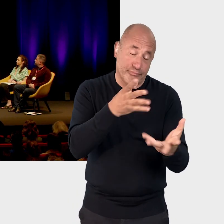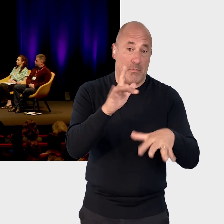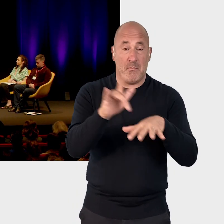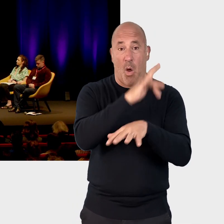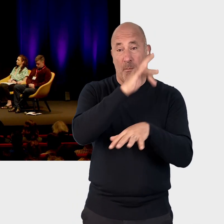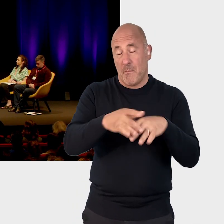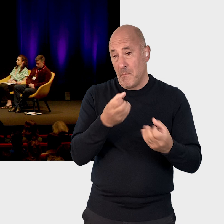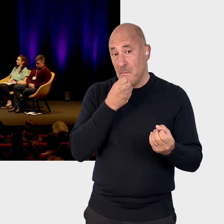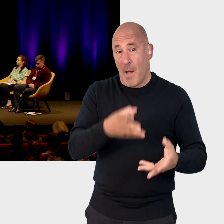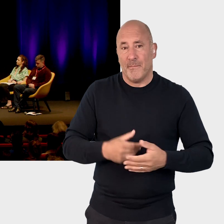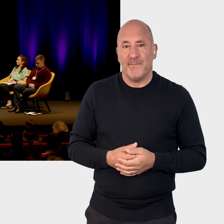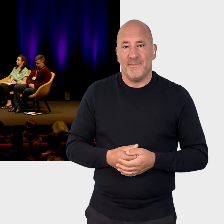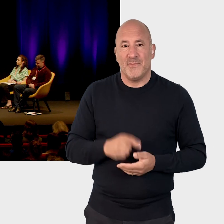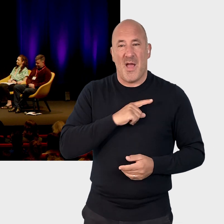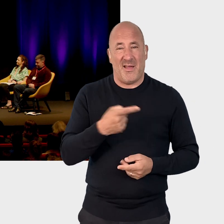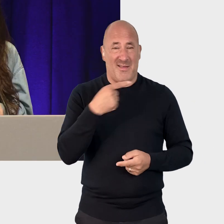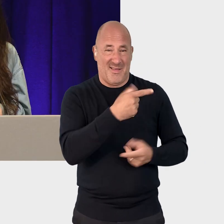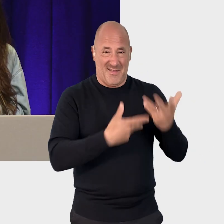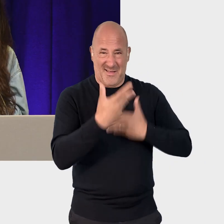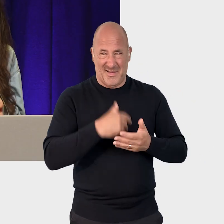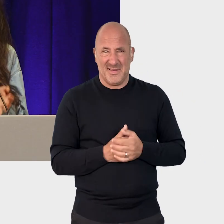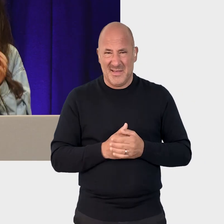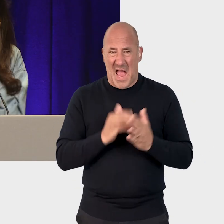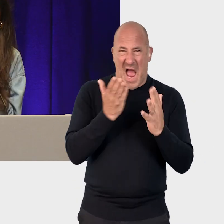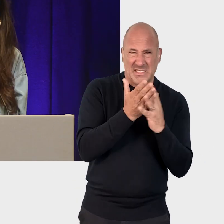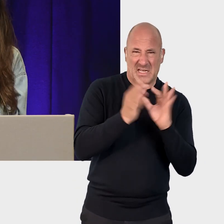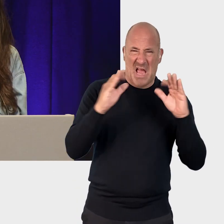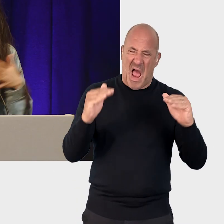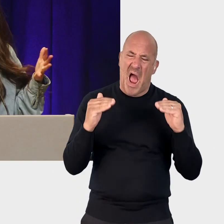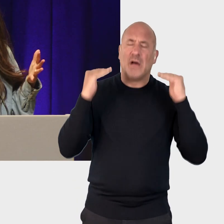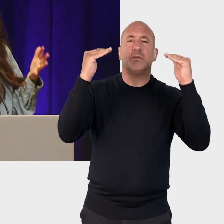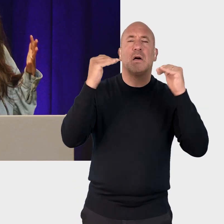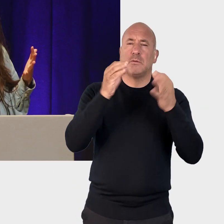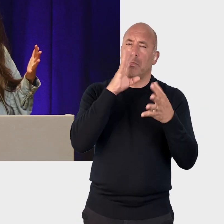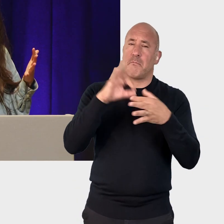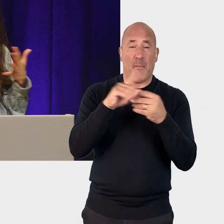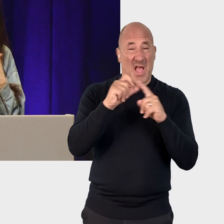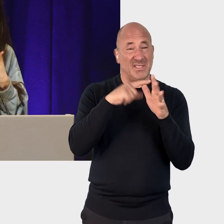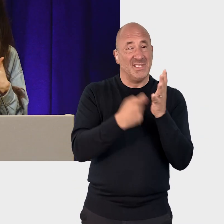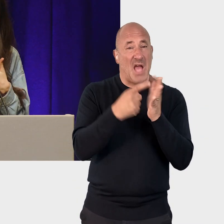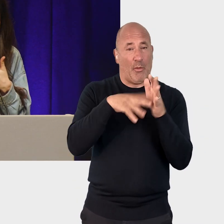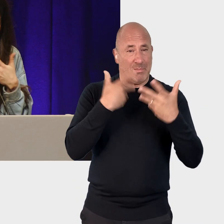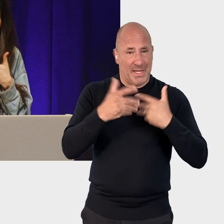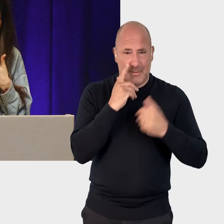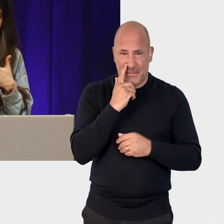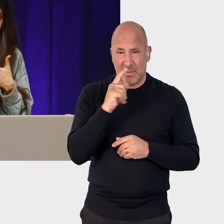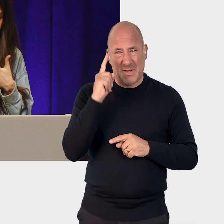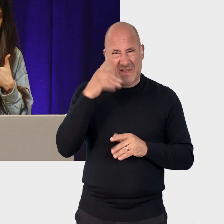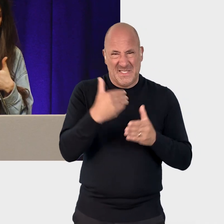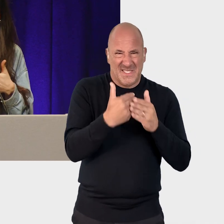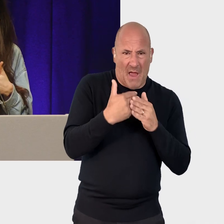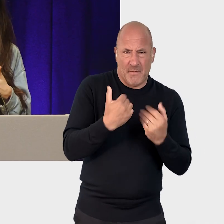hard work, and a banging show at the end of it. Because, like Darren said, access and excellence go hand in